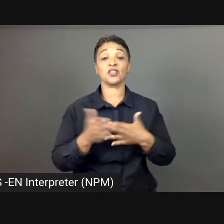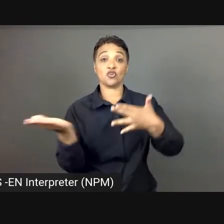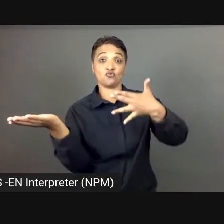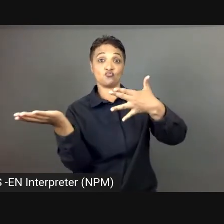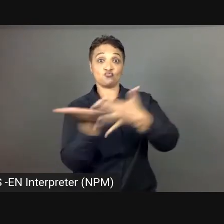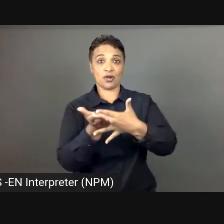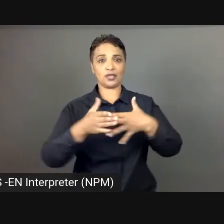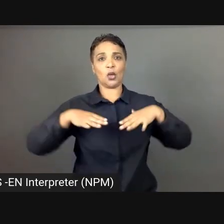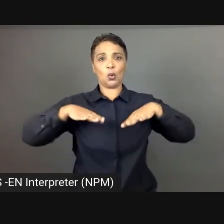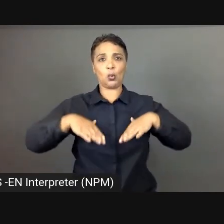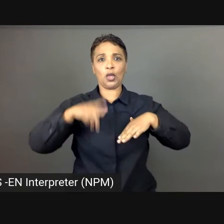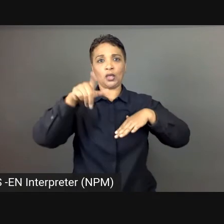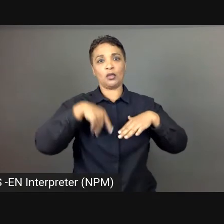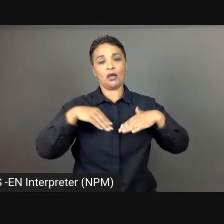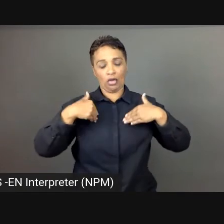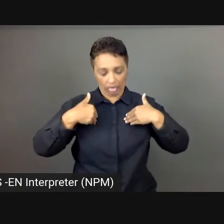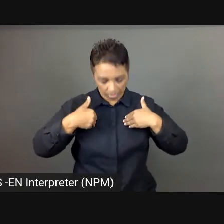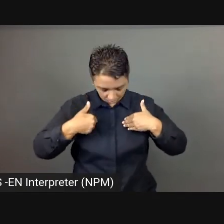screen fatigue.